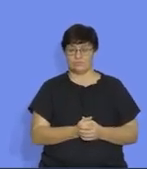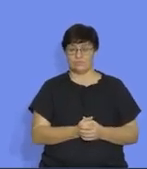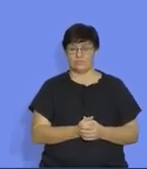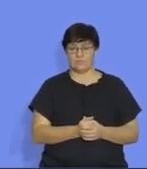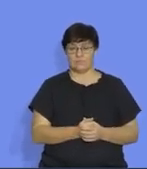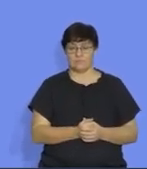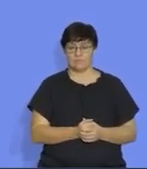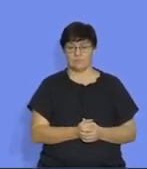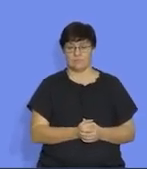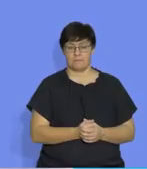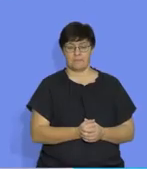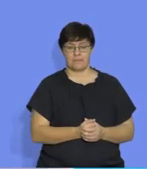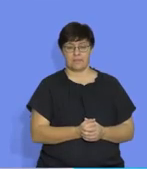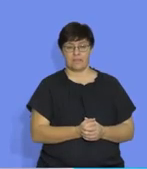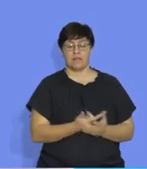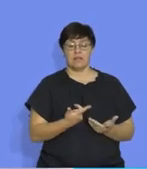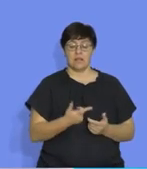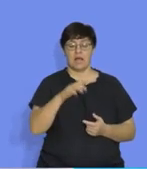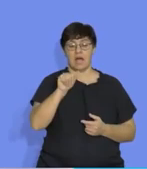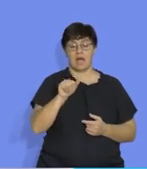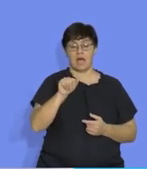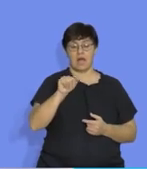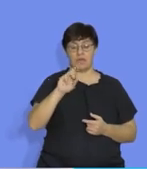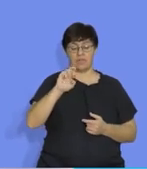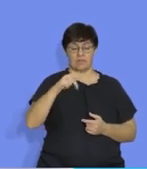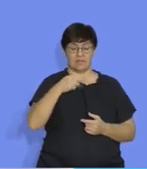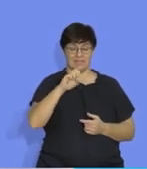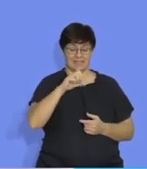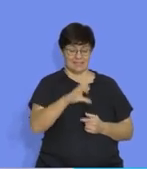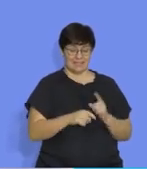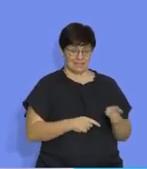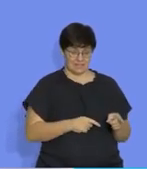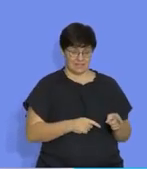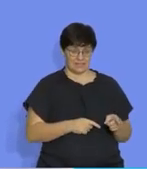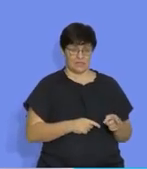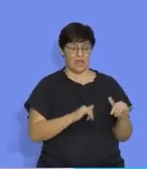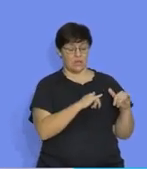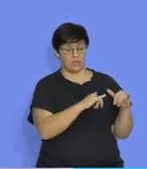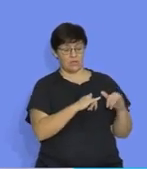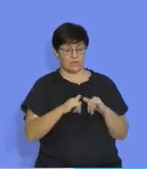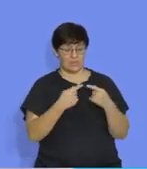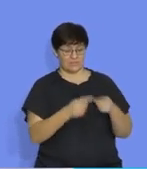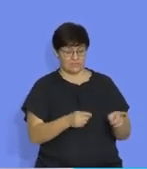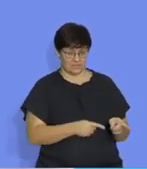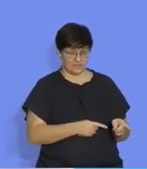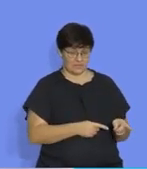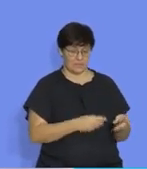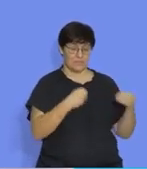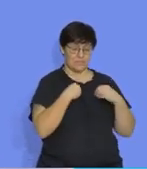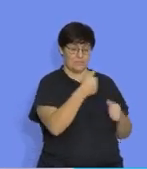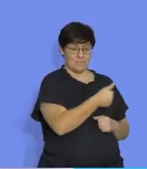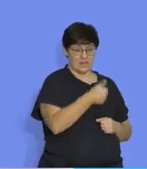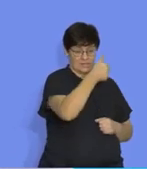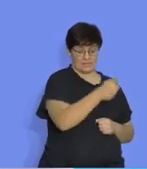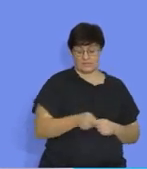So, everyone, an arithmetic sequence has common difference as its main